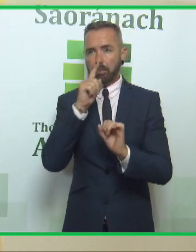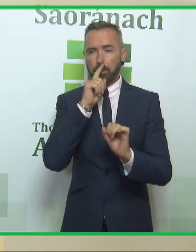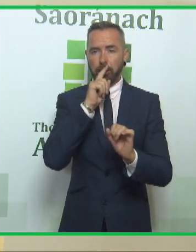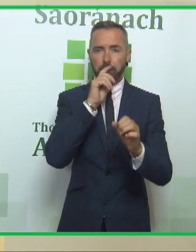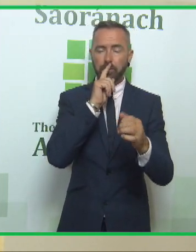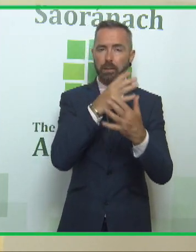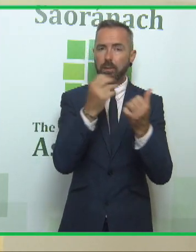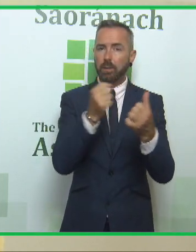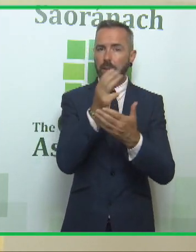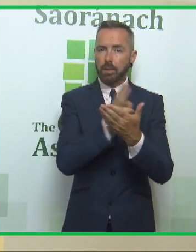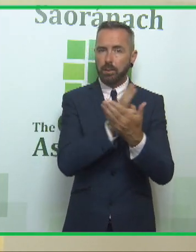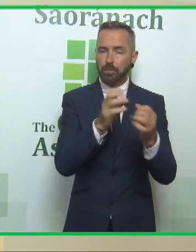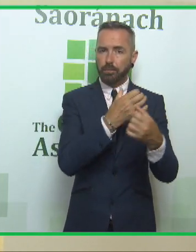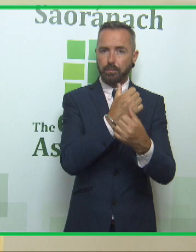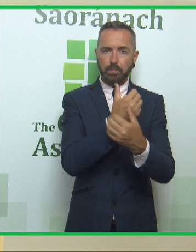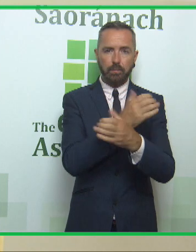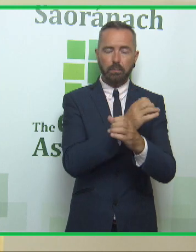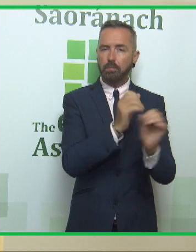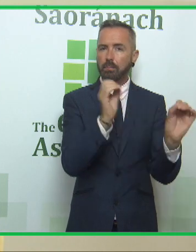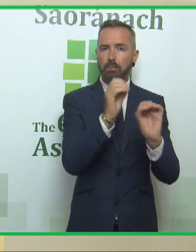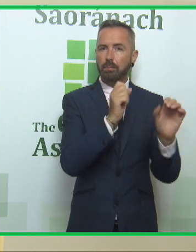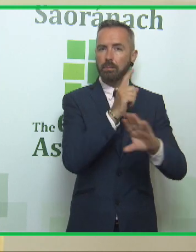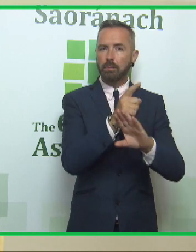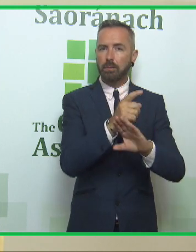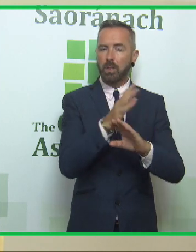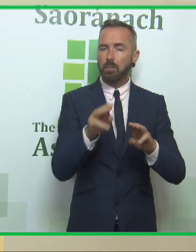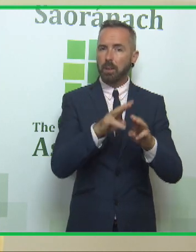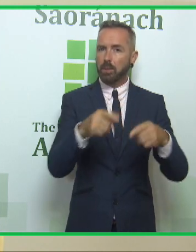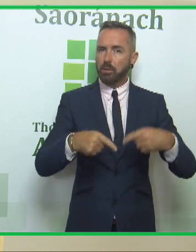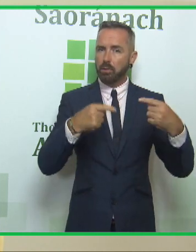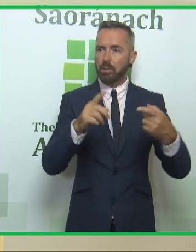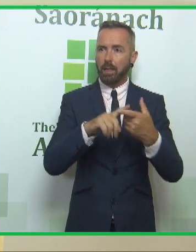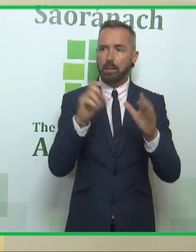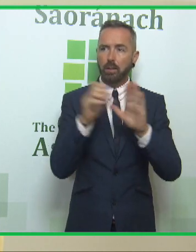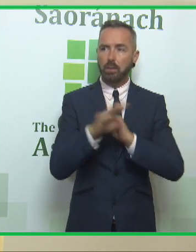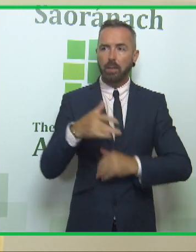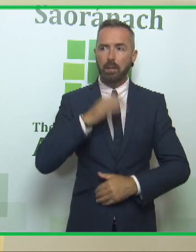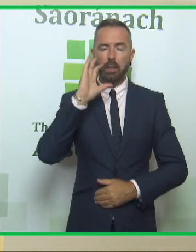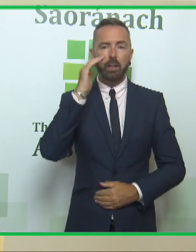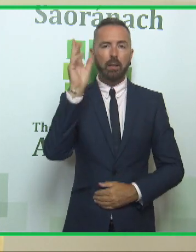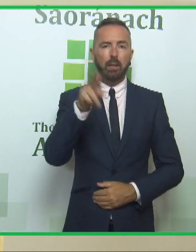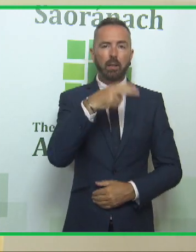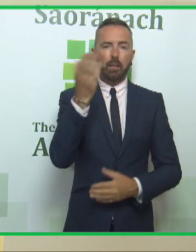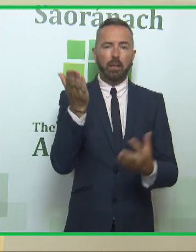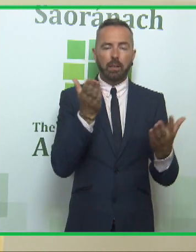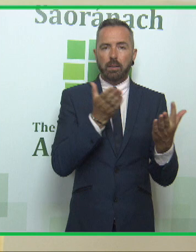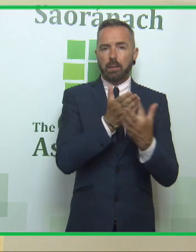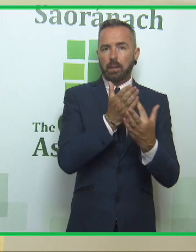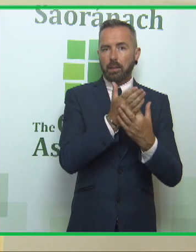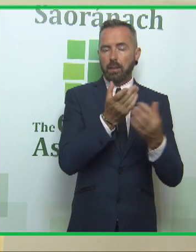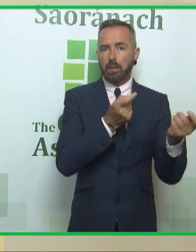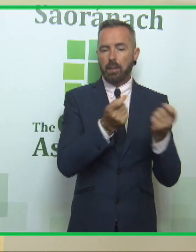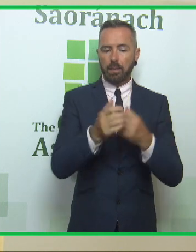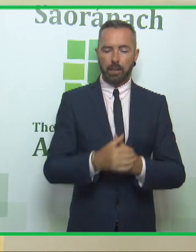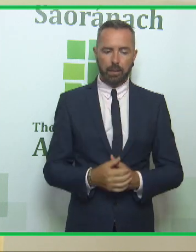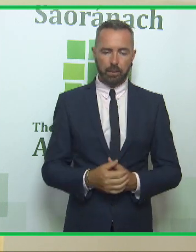which would struggle to do that, and possibly people are struggling and possibly losing lives because they can't access that treatment. Yes. Yes, well, I liked